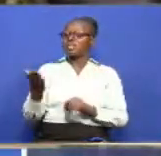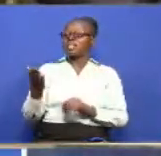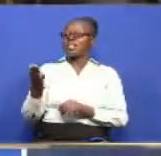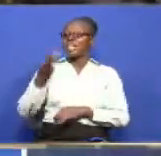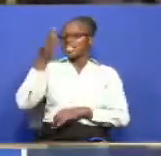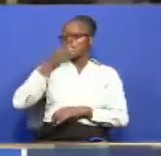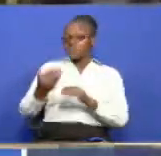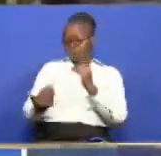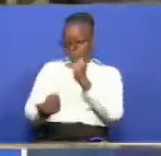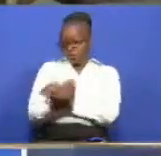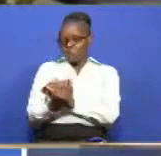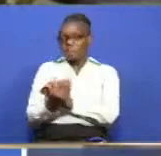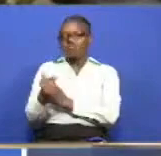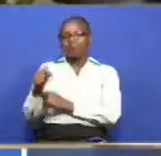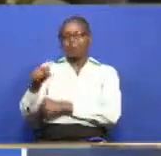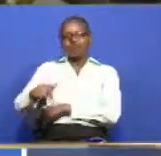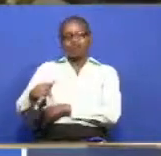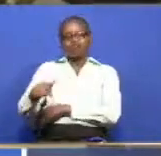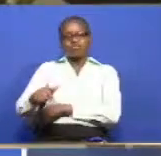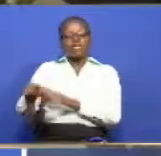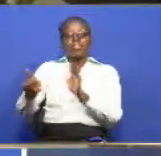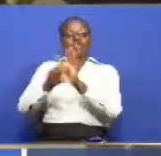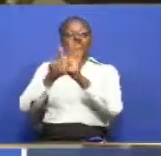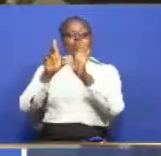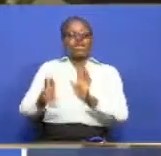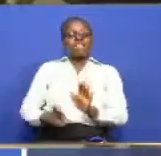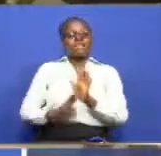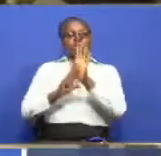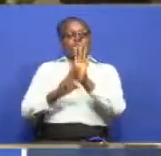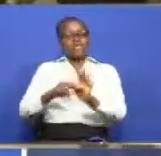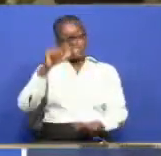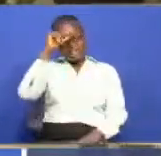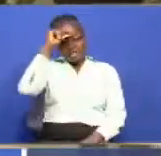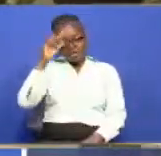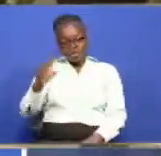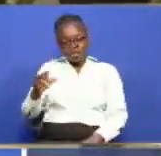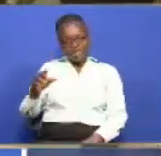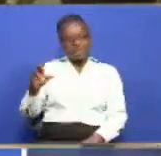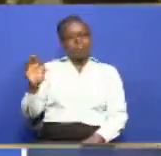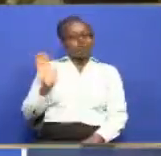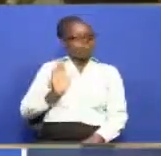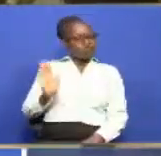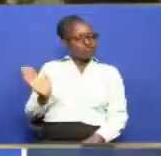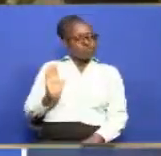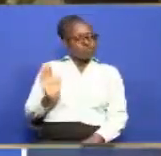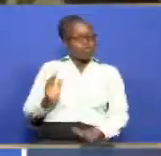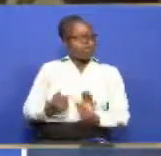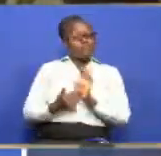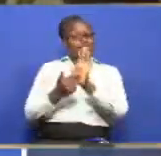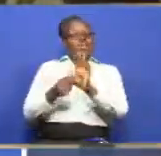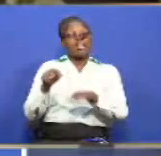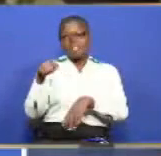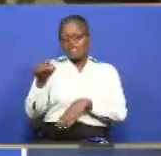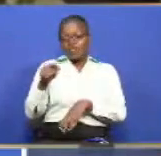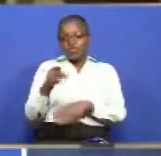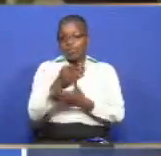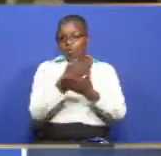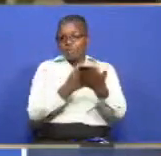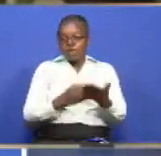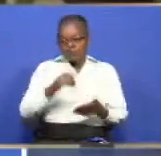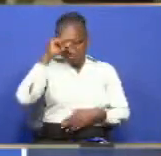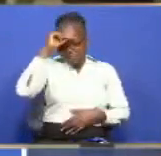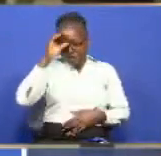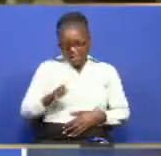this morning when lawyers representing Governor Charity Ngilu presented themselves on behalf of the